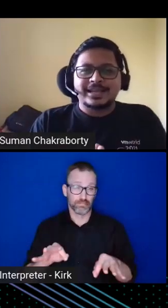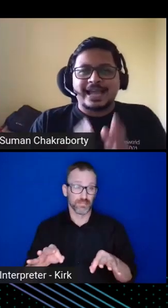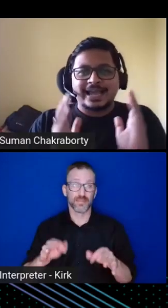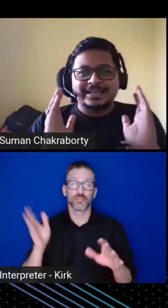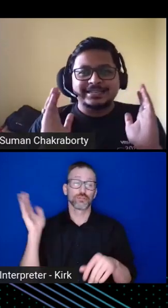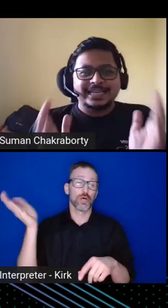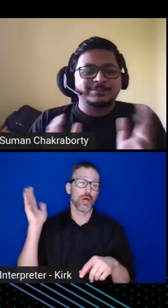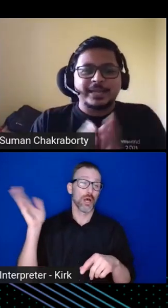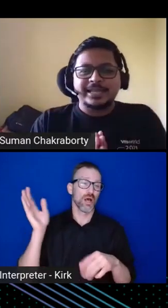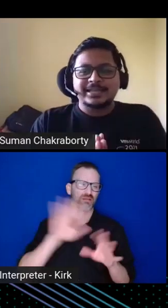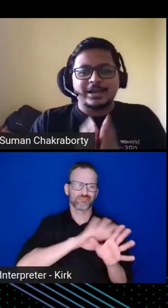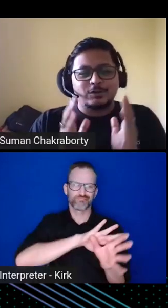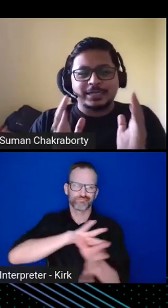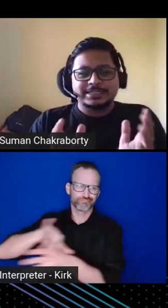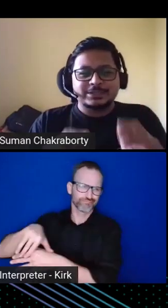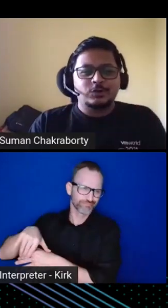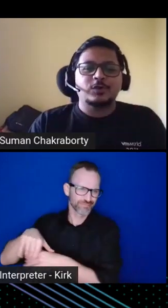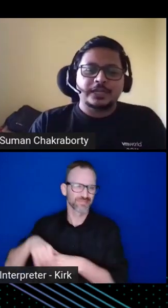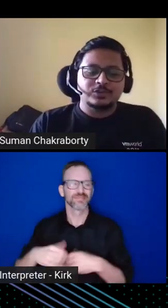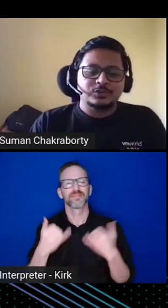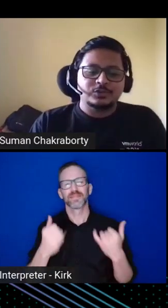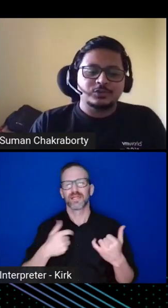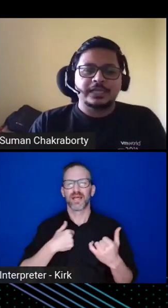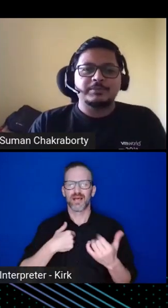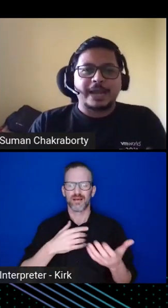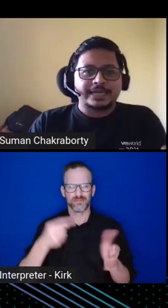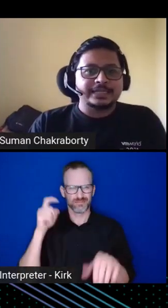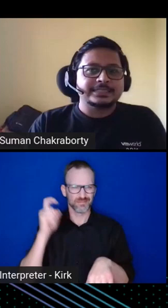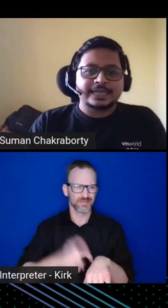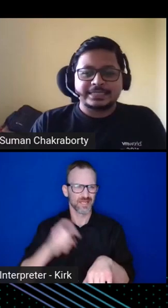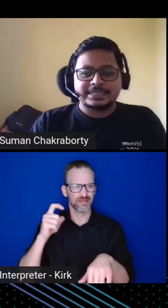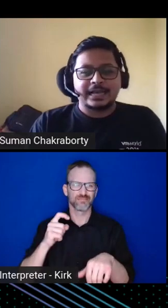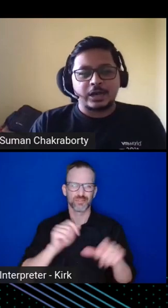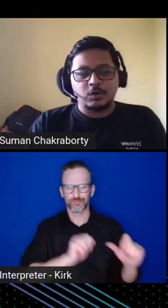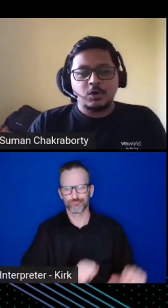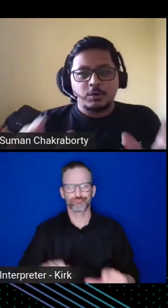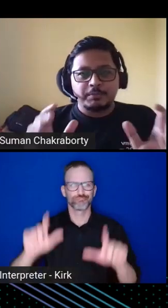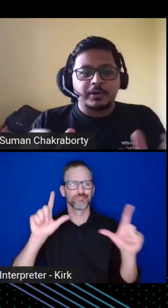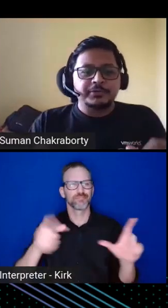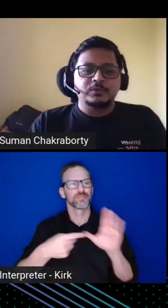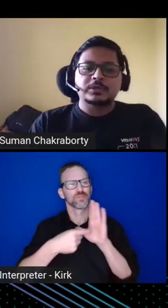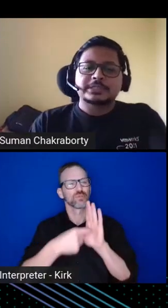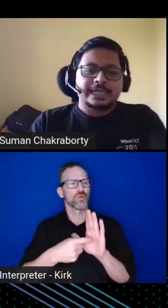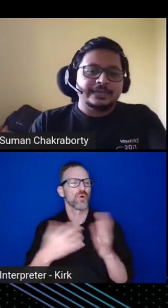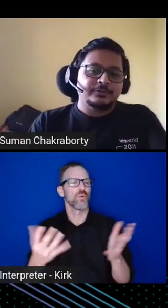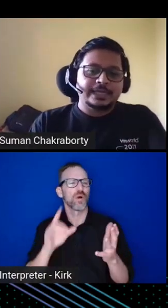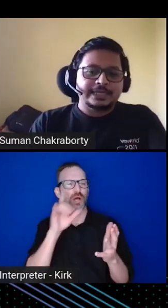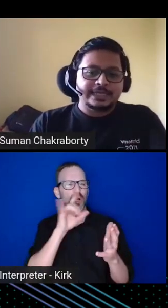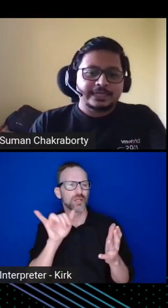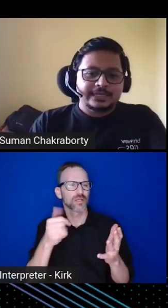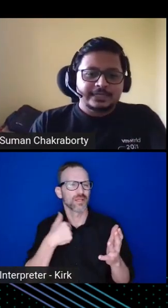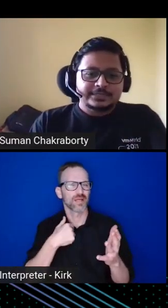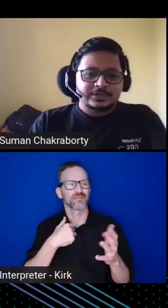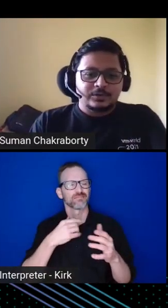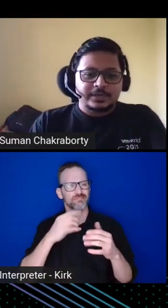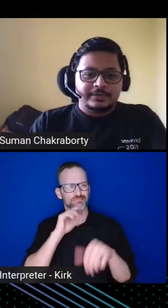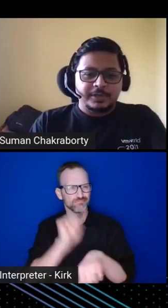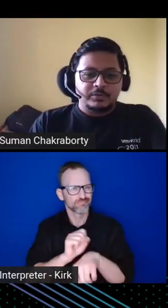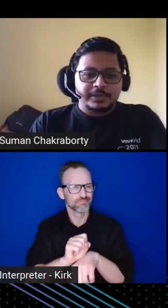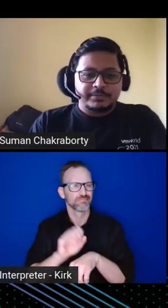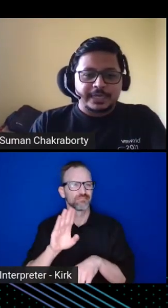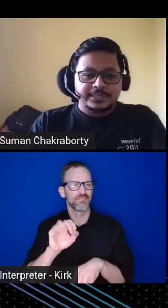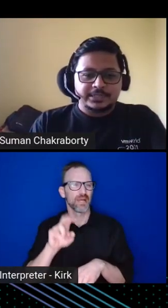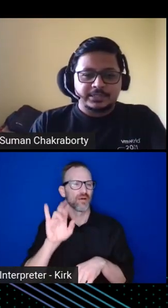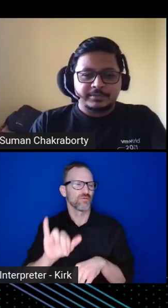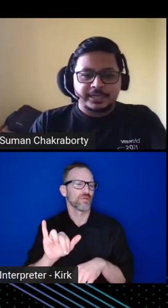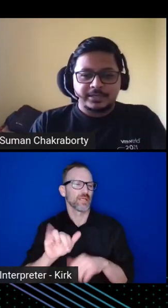talking and explaining. Now let's go into the practical side and see how Boundary works in reality. So let me